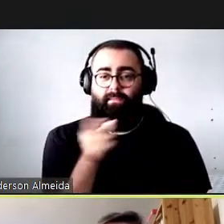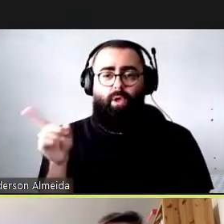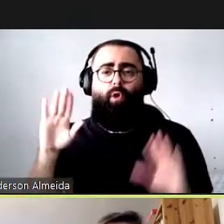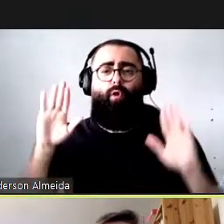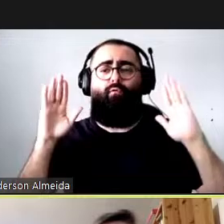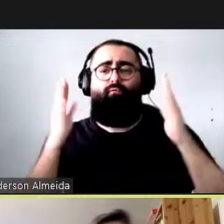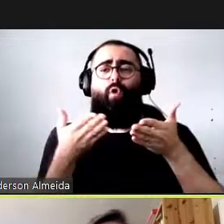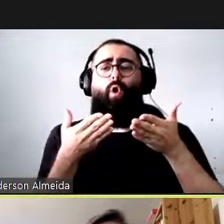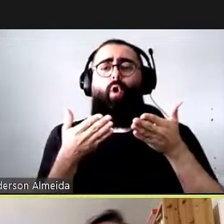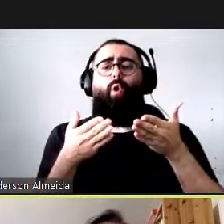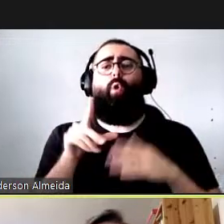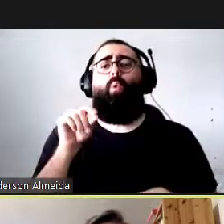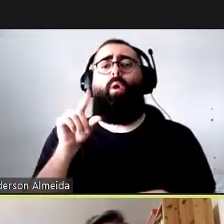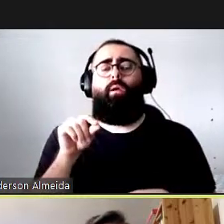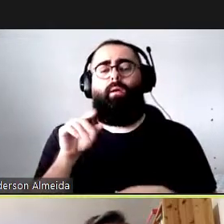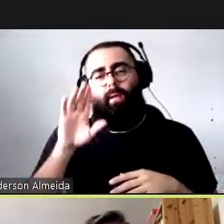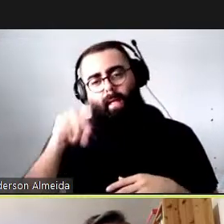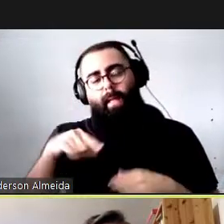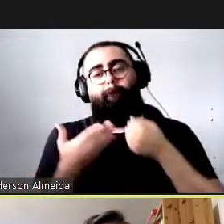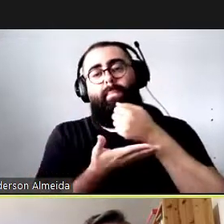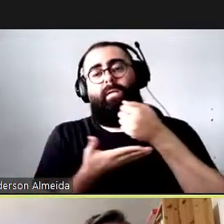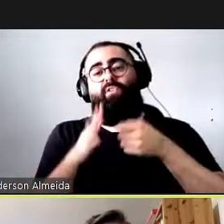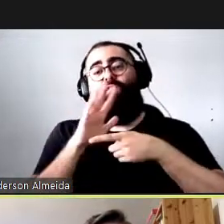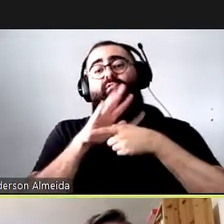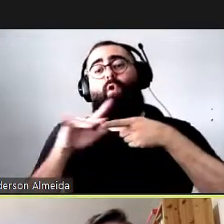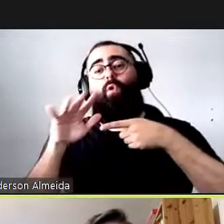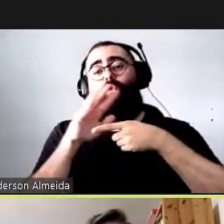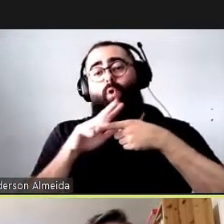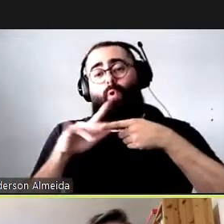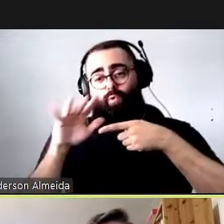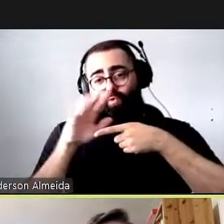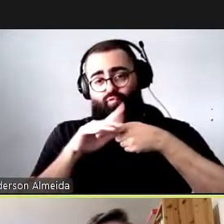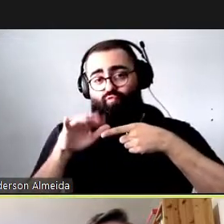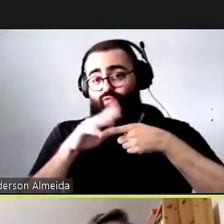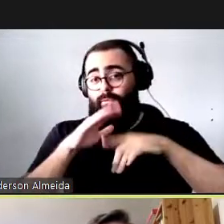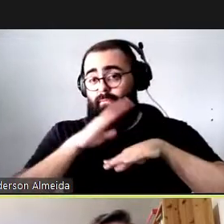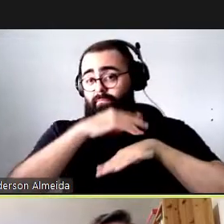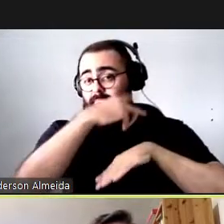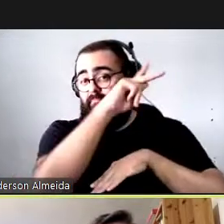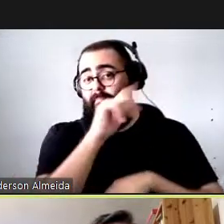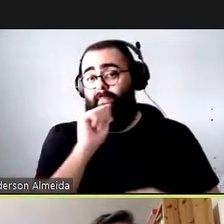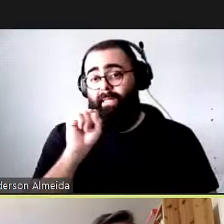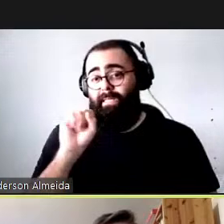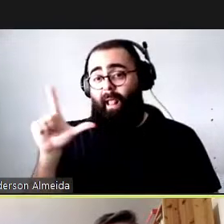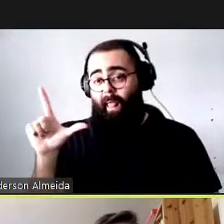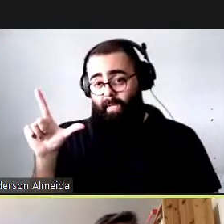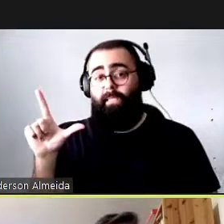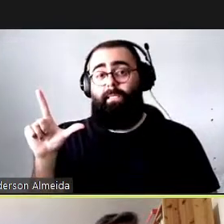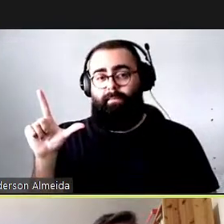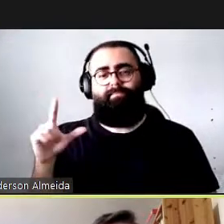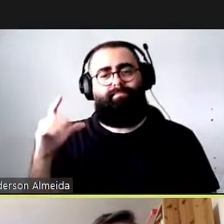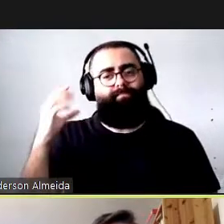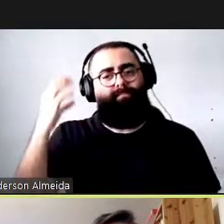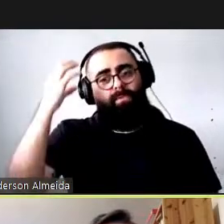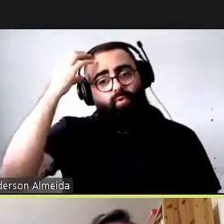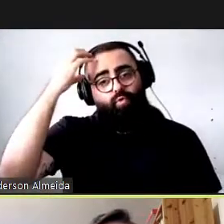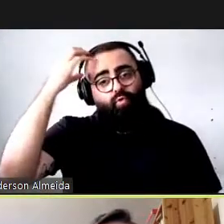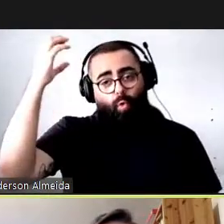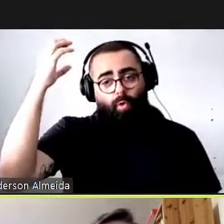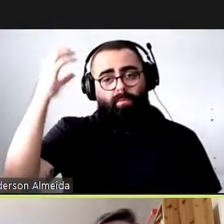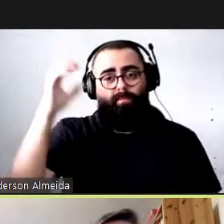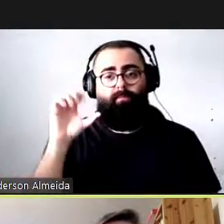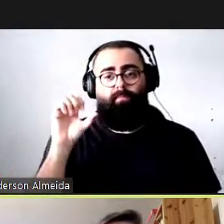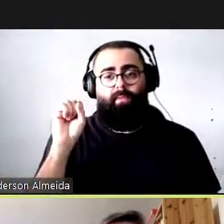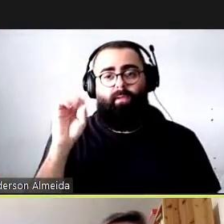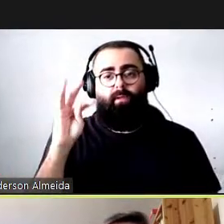on the phonological parameters of ASL. Stokes' term was